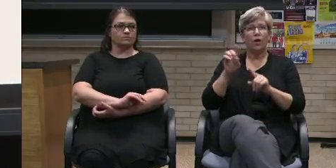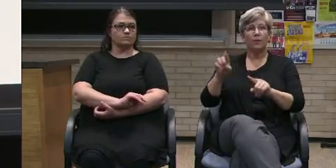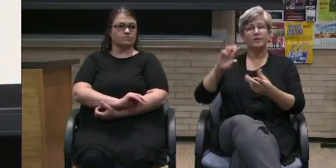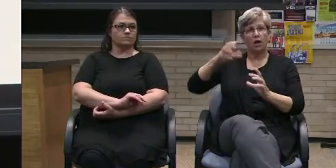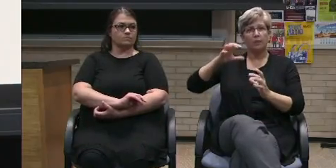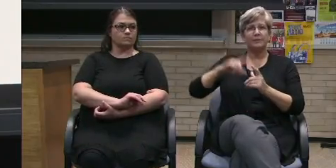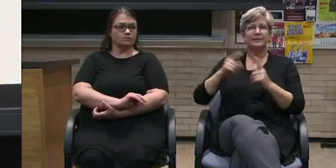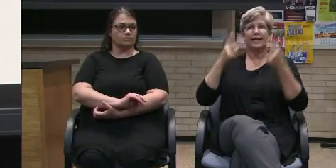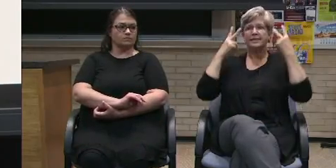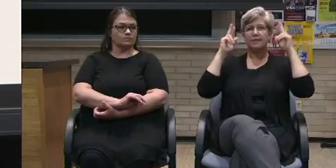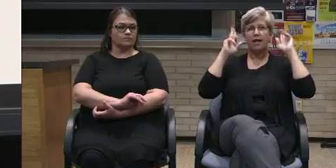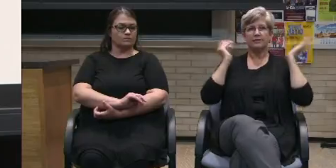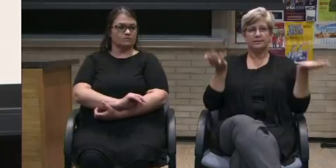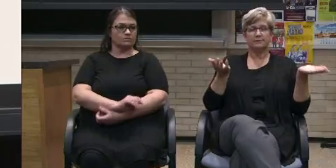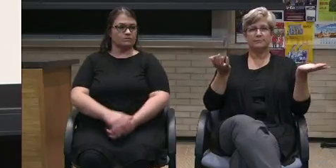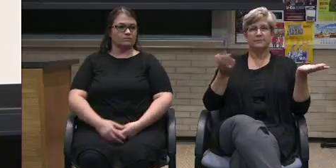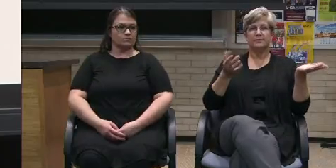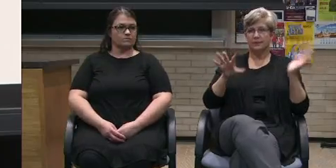hair salons.